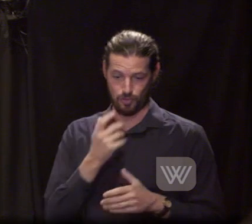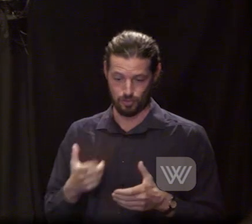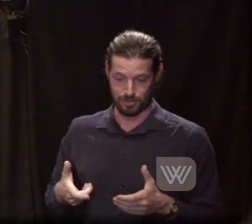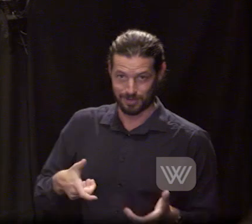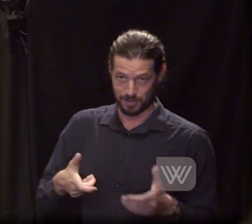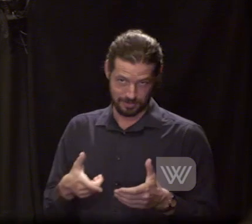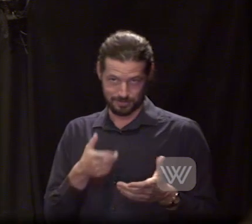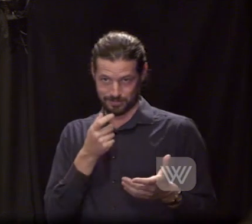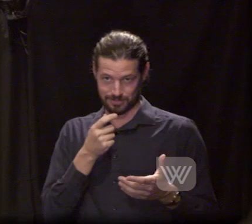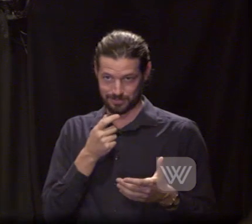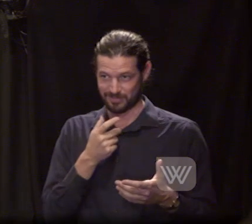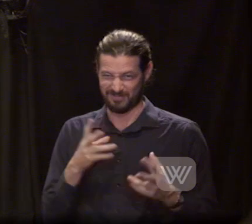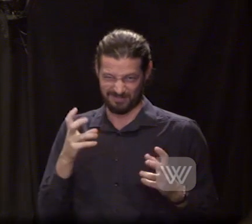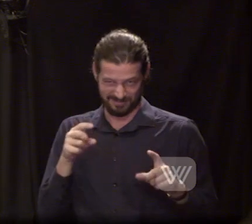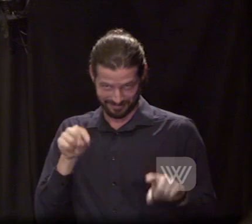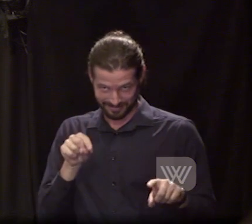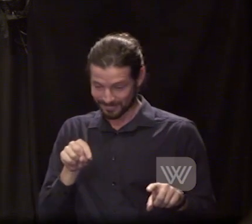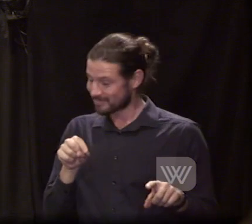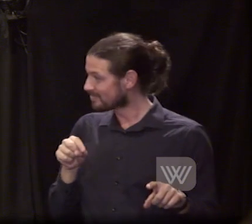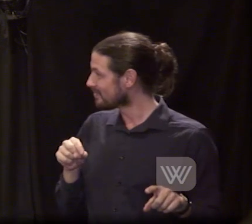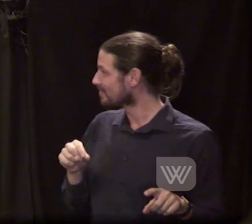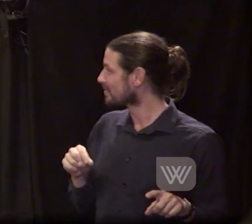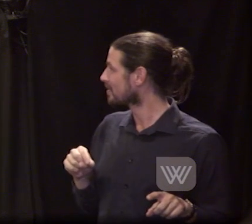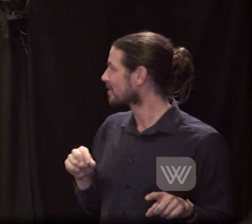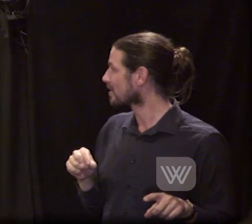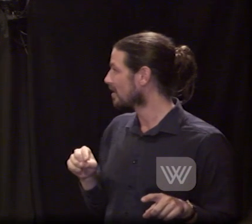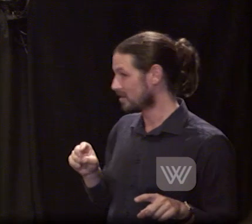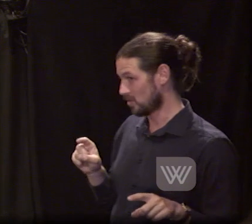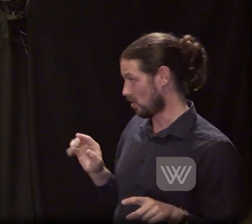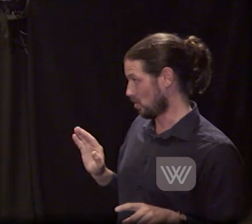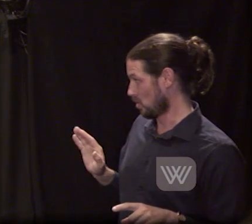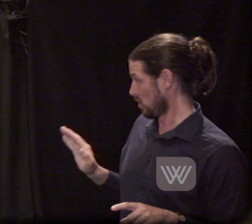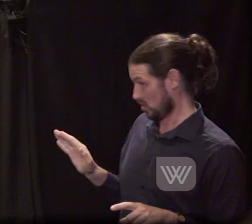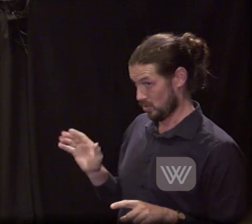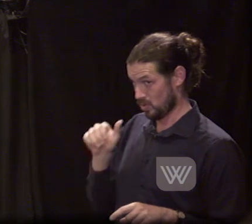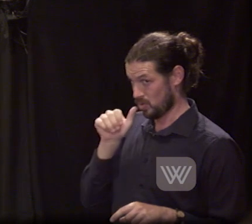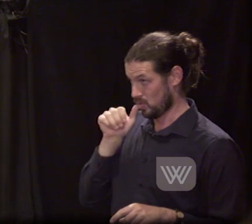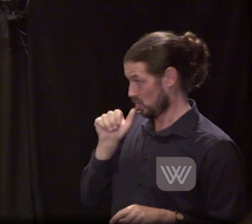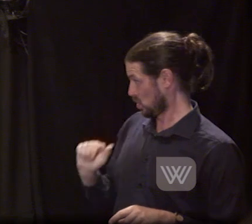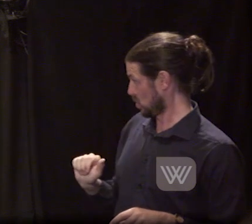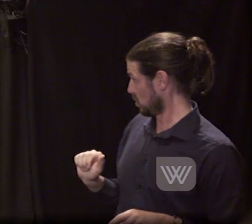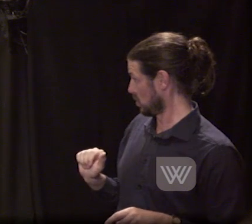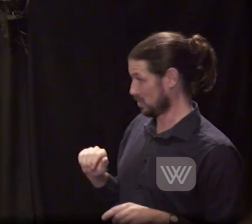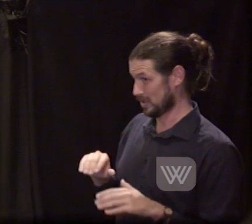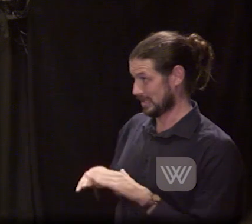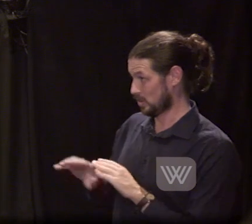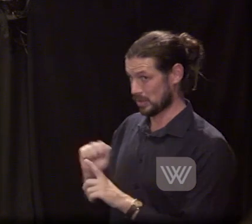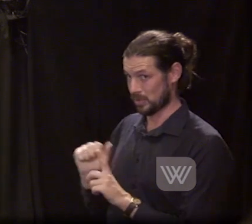wondering, I'm going to guess that probably wasn't used with the ample food supplies you